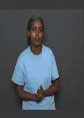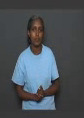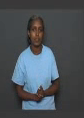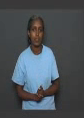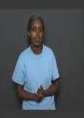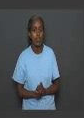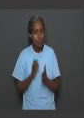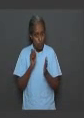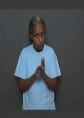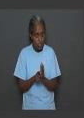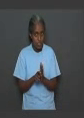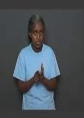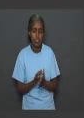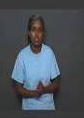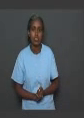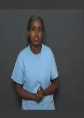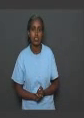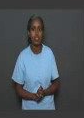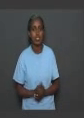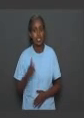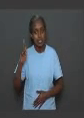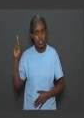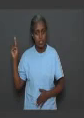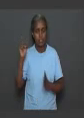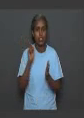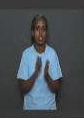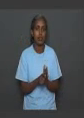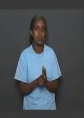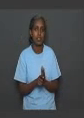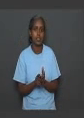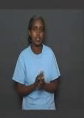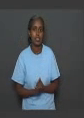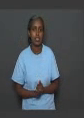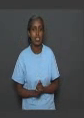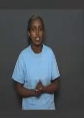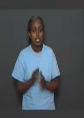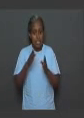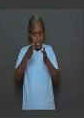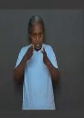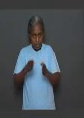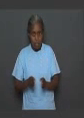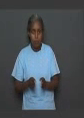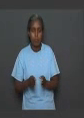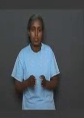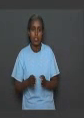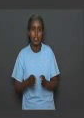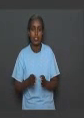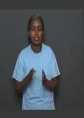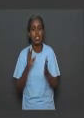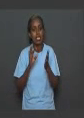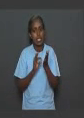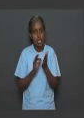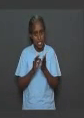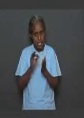For instance, in this example, the determinant is the